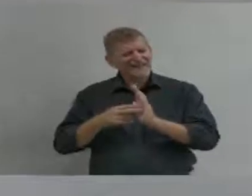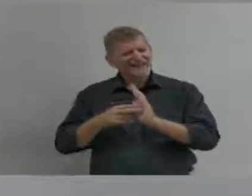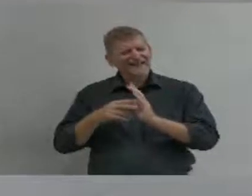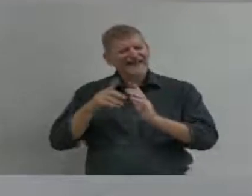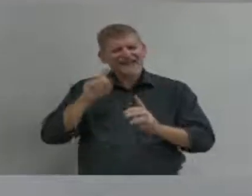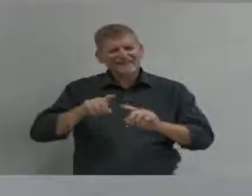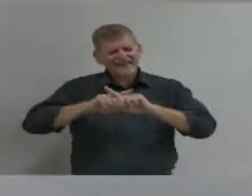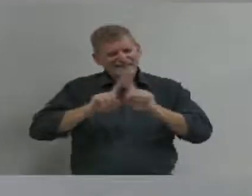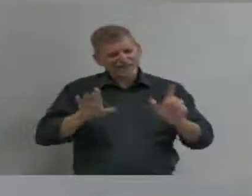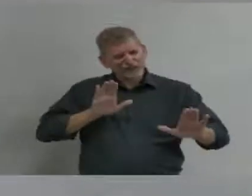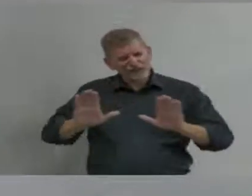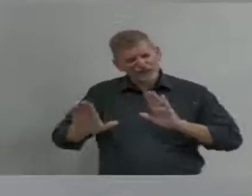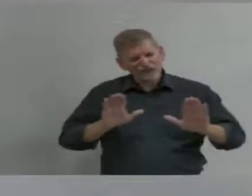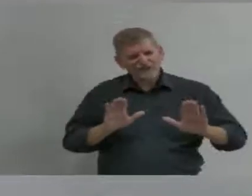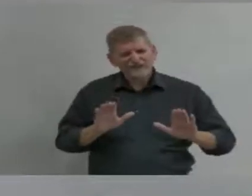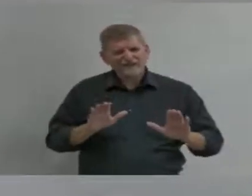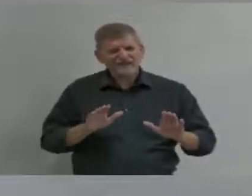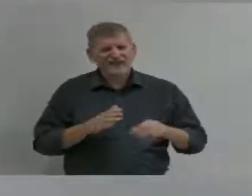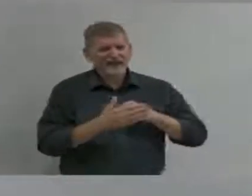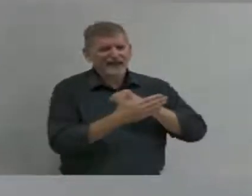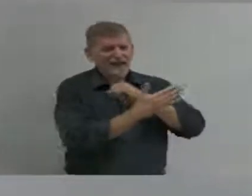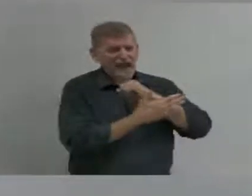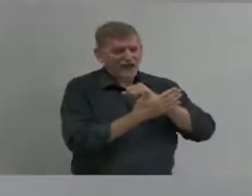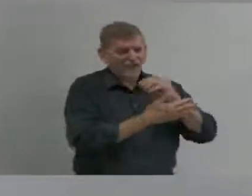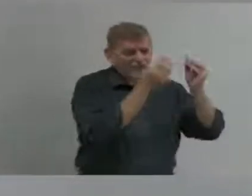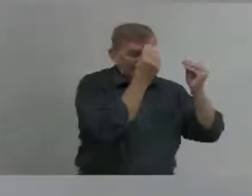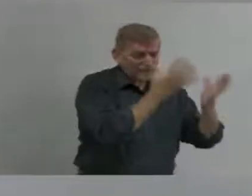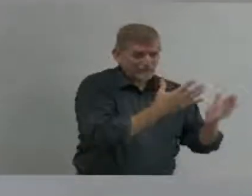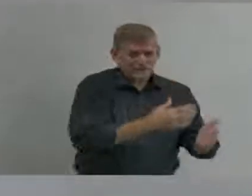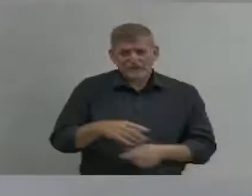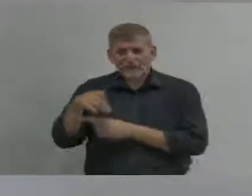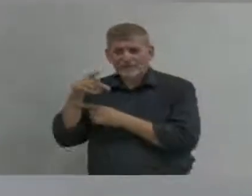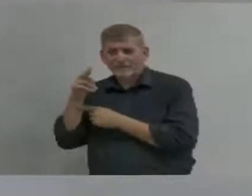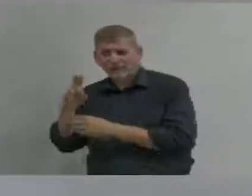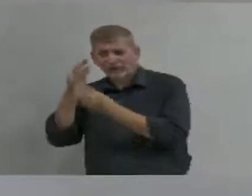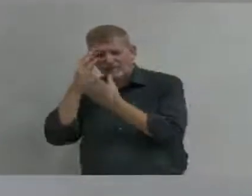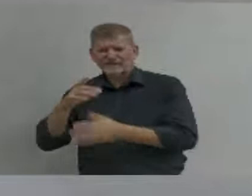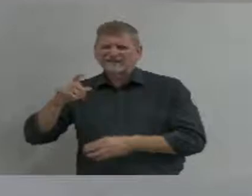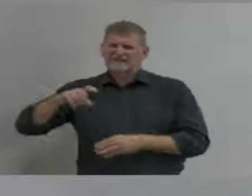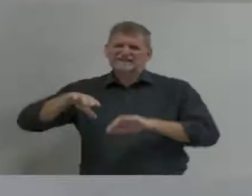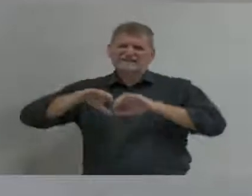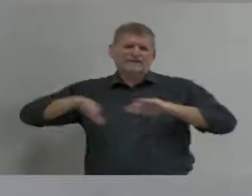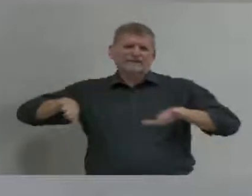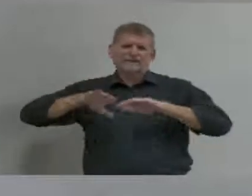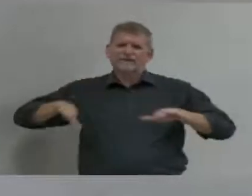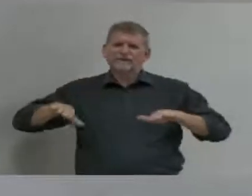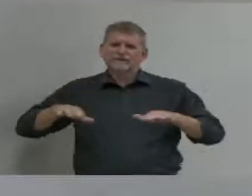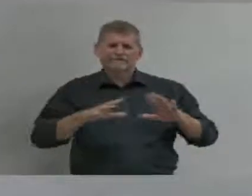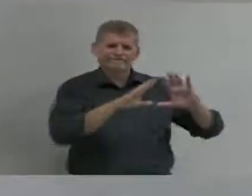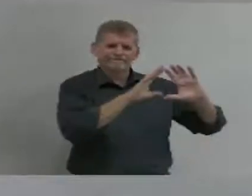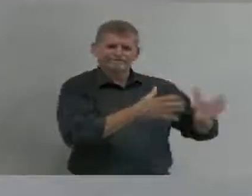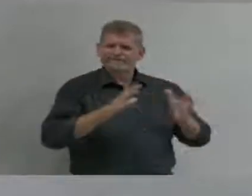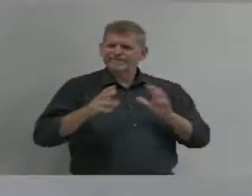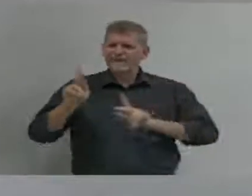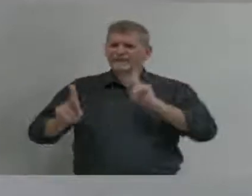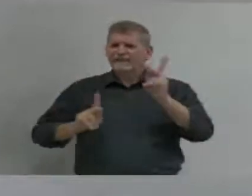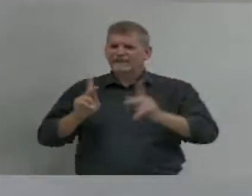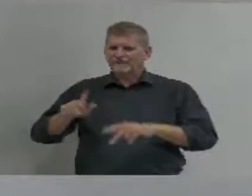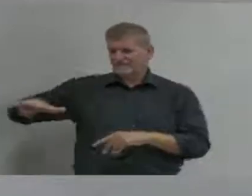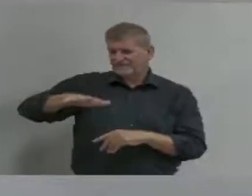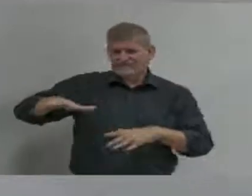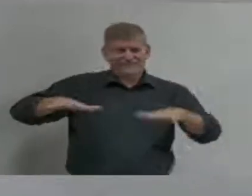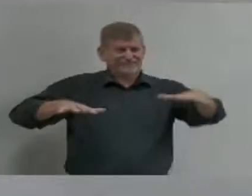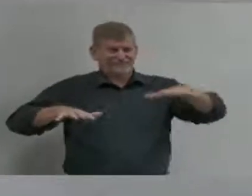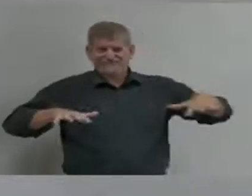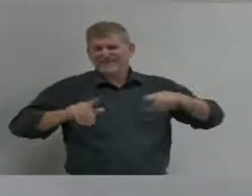Purdue data, and then combine them if you want to, because it's different subsets of people. It's people randomly being tested at Purdue,